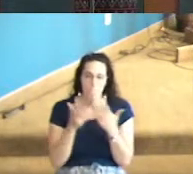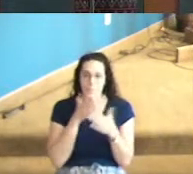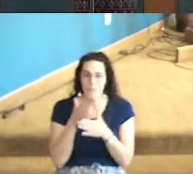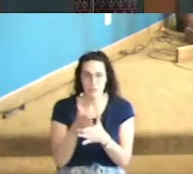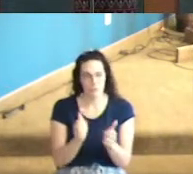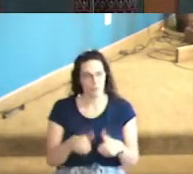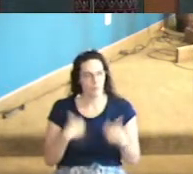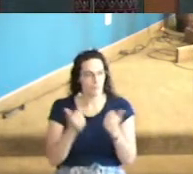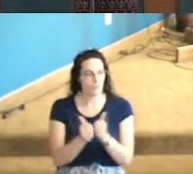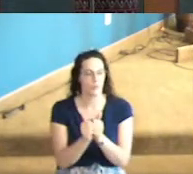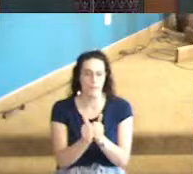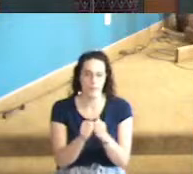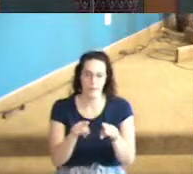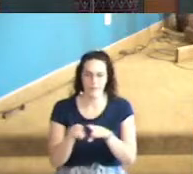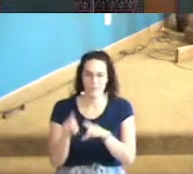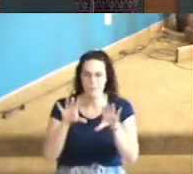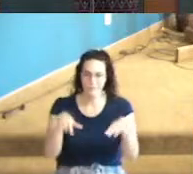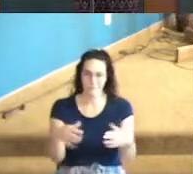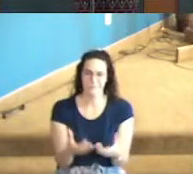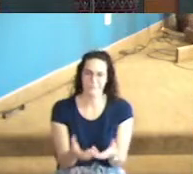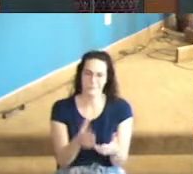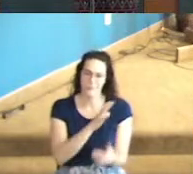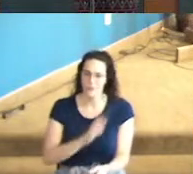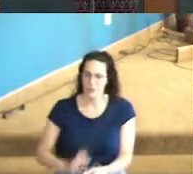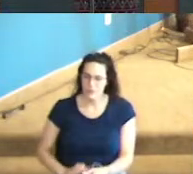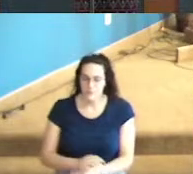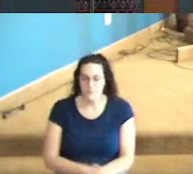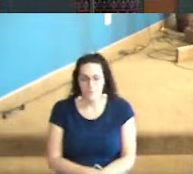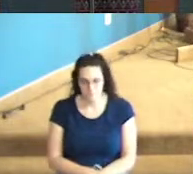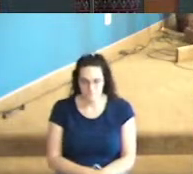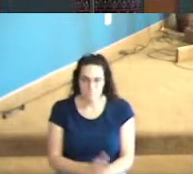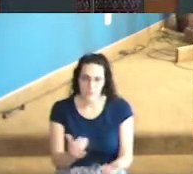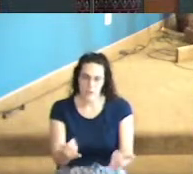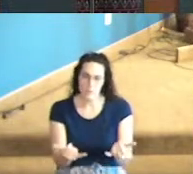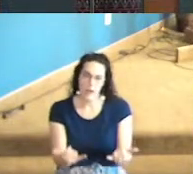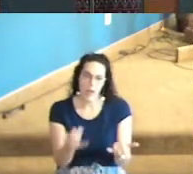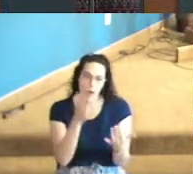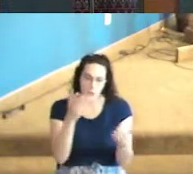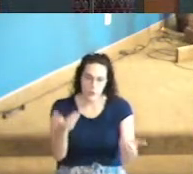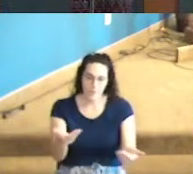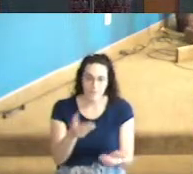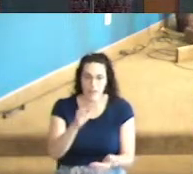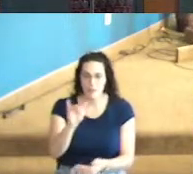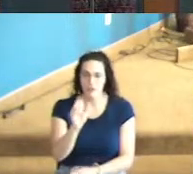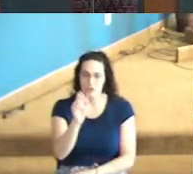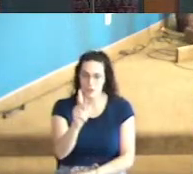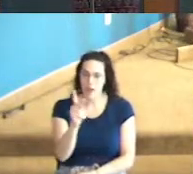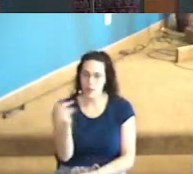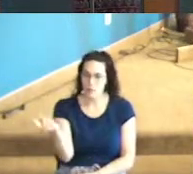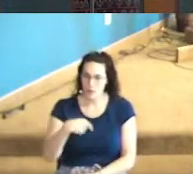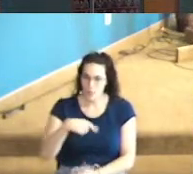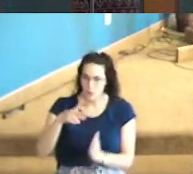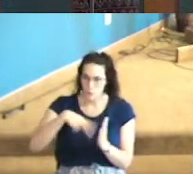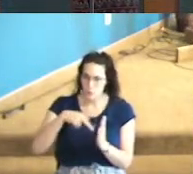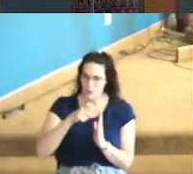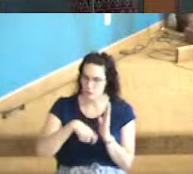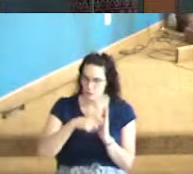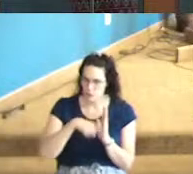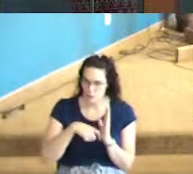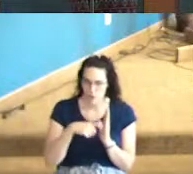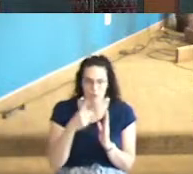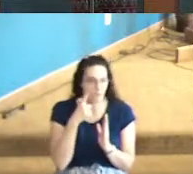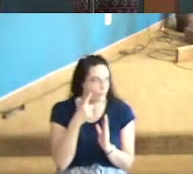sharing life together as a body of Christ. So today I want to invite Jack to come and read some scripture for us and hear the word of the